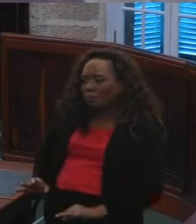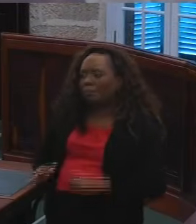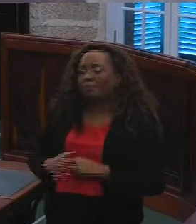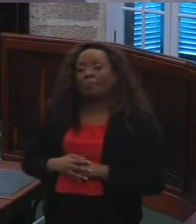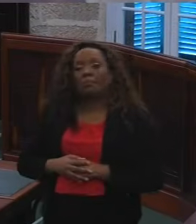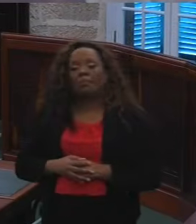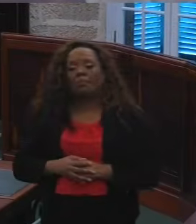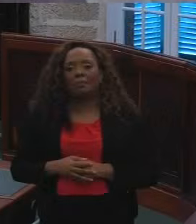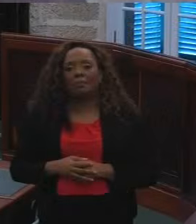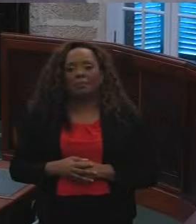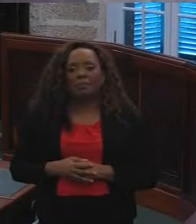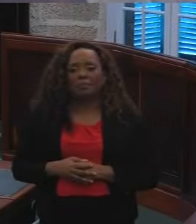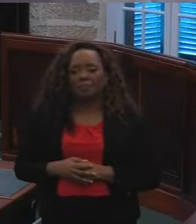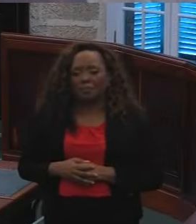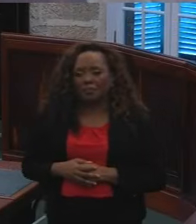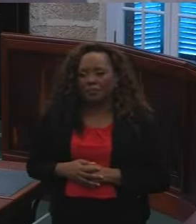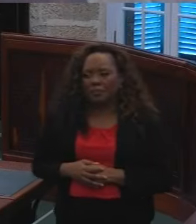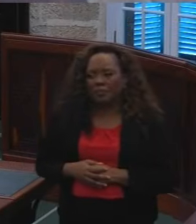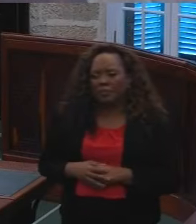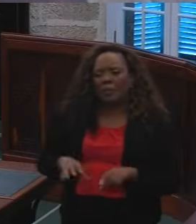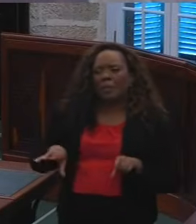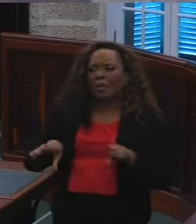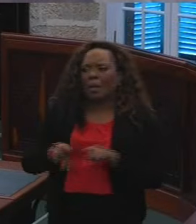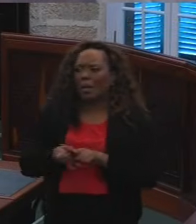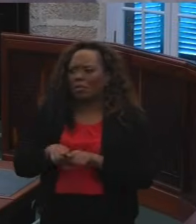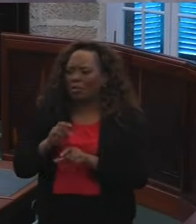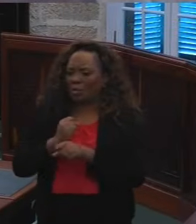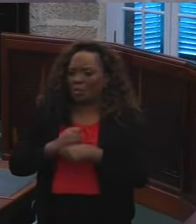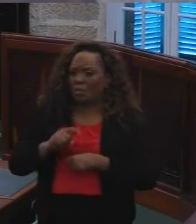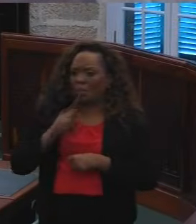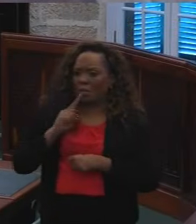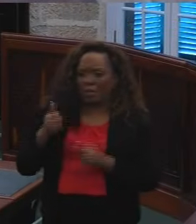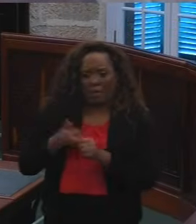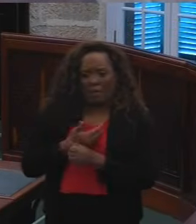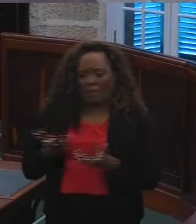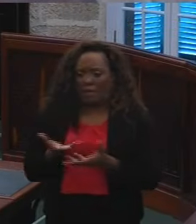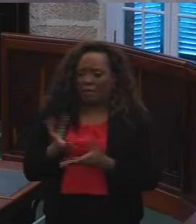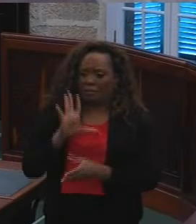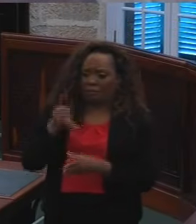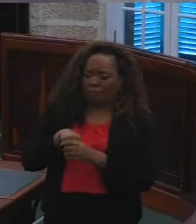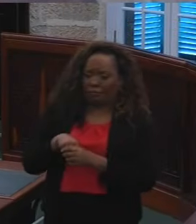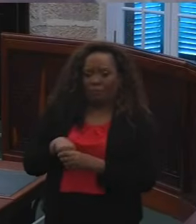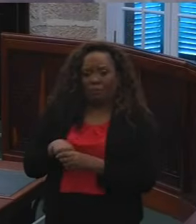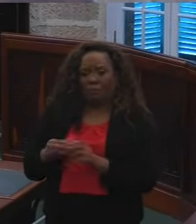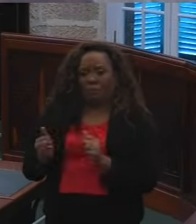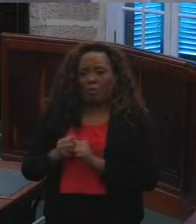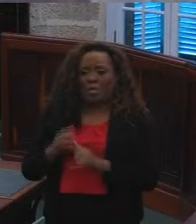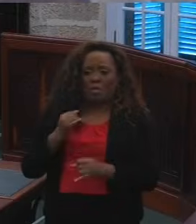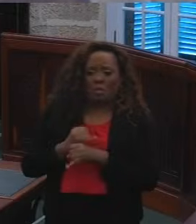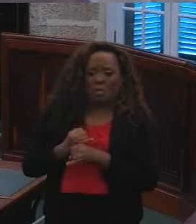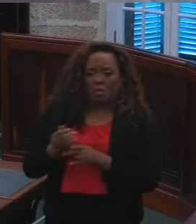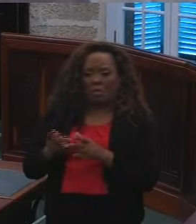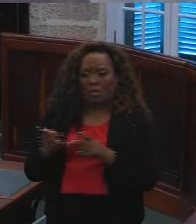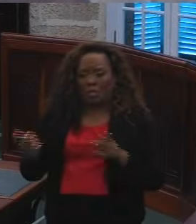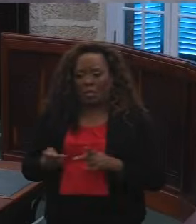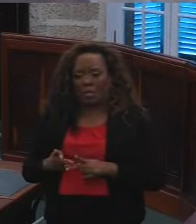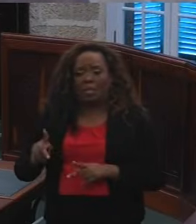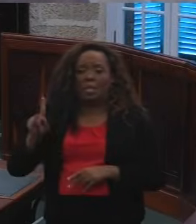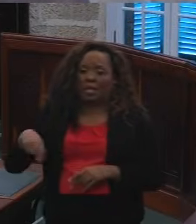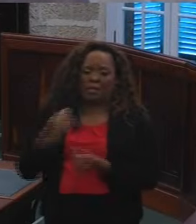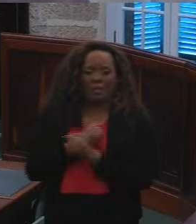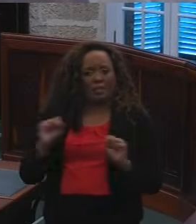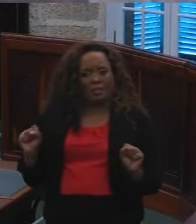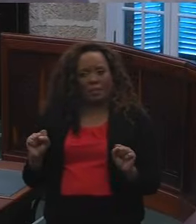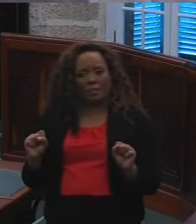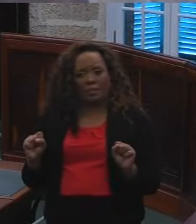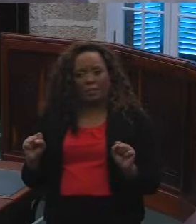of residential facilities. As I said before, we are very serious about ensuring that these facilities remain safe havens